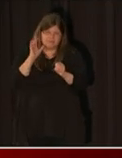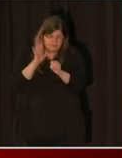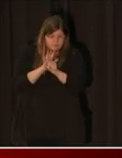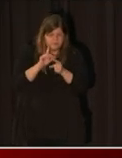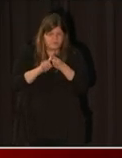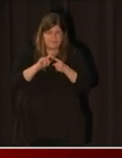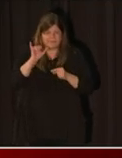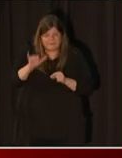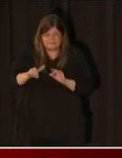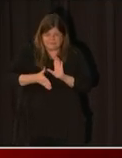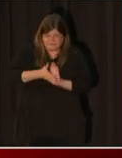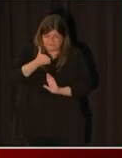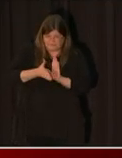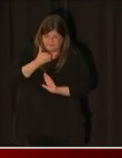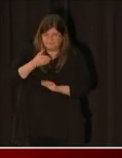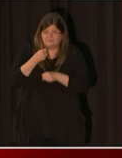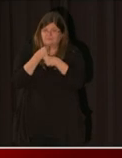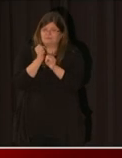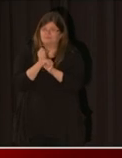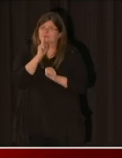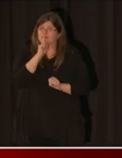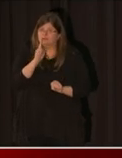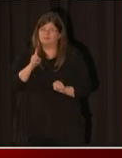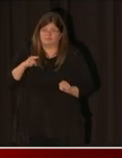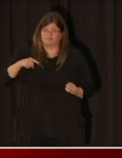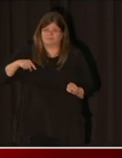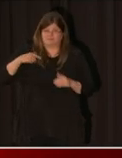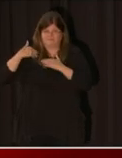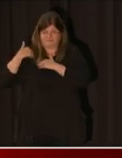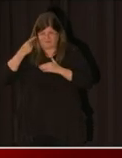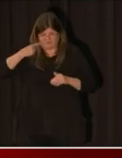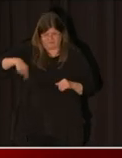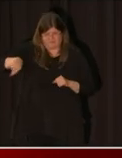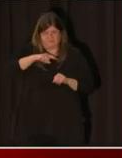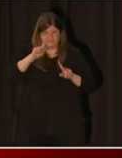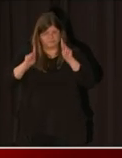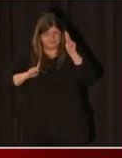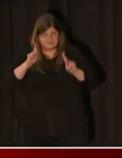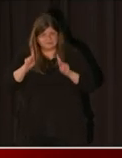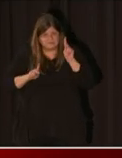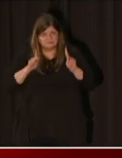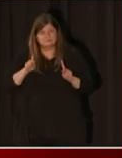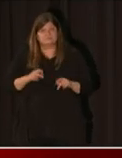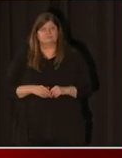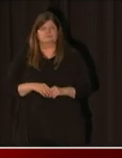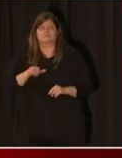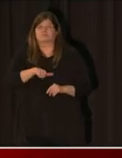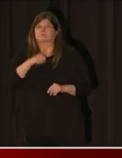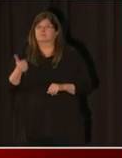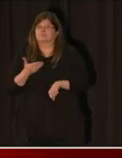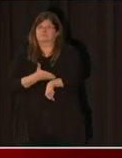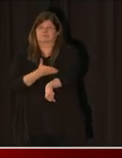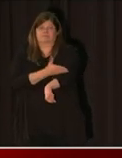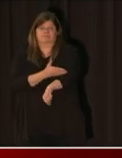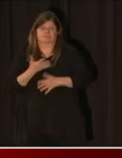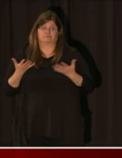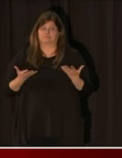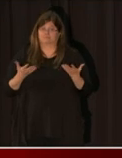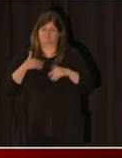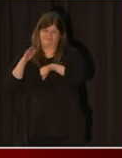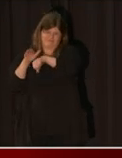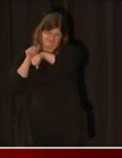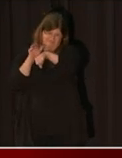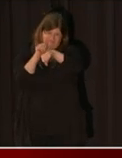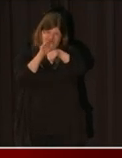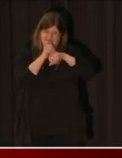and accountability. Some other enhancements include, I'm going to go back, calling in experts to provide updated training